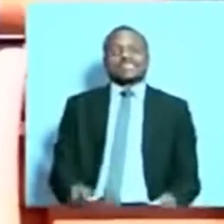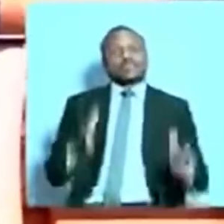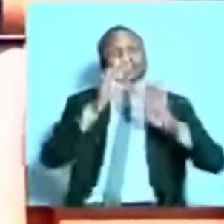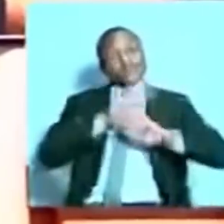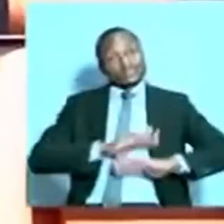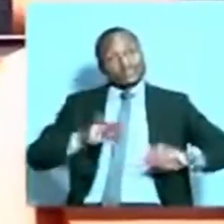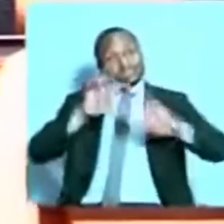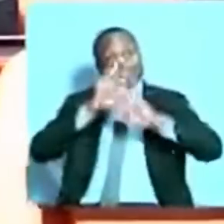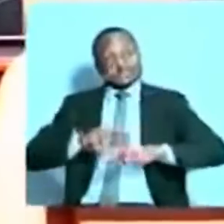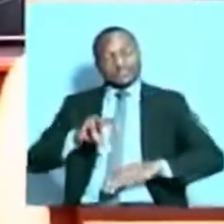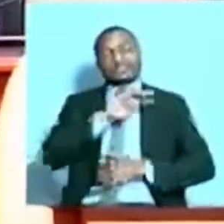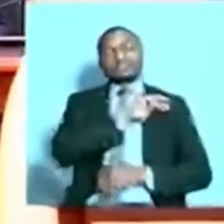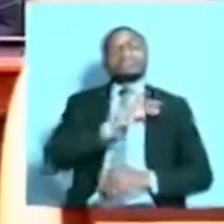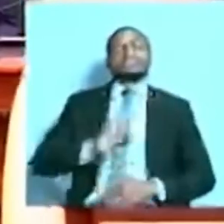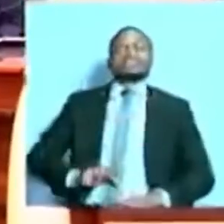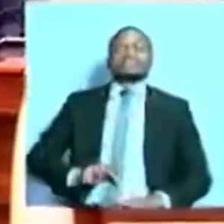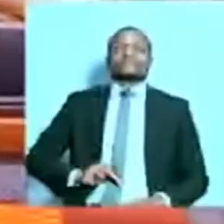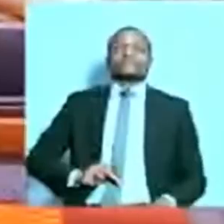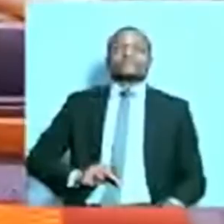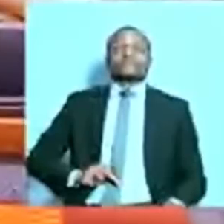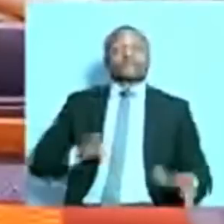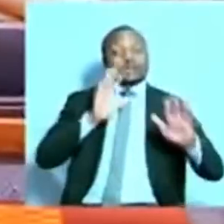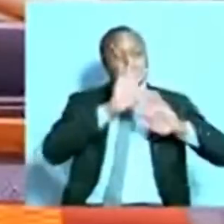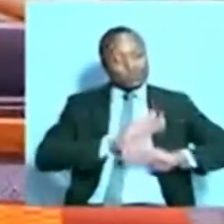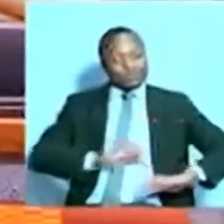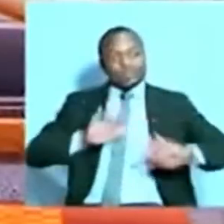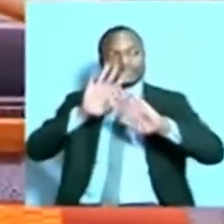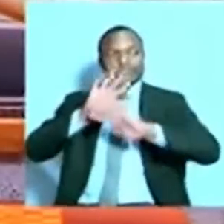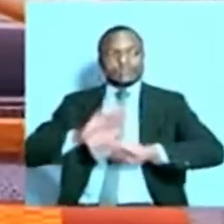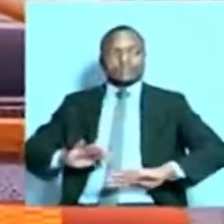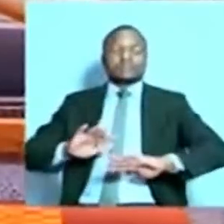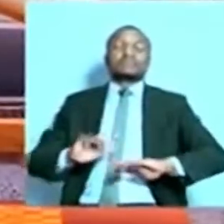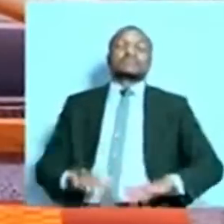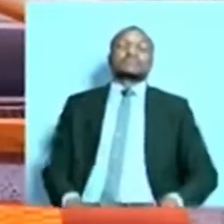Order, Honorable Members. Order.